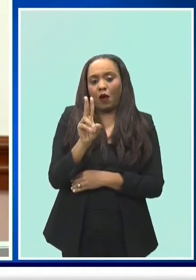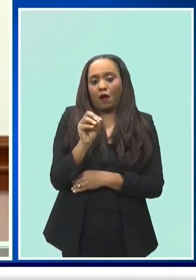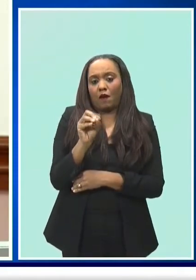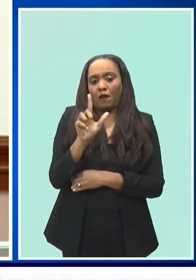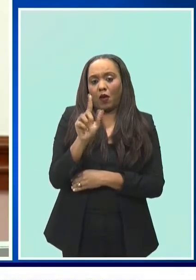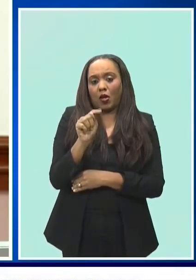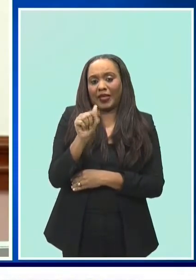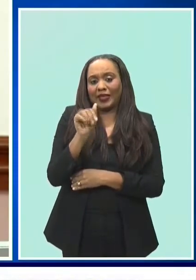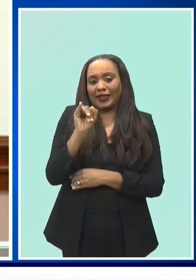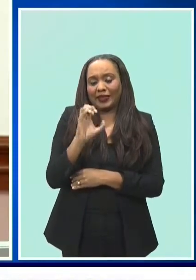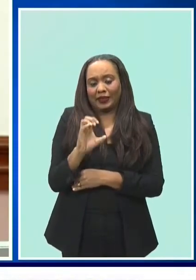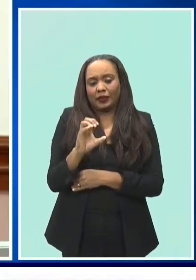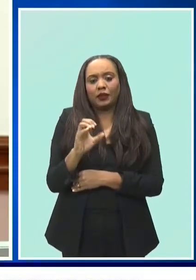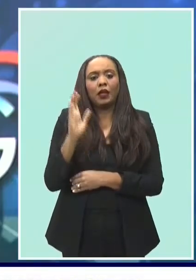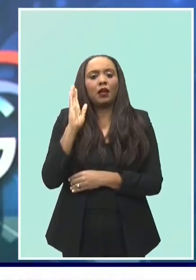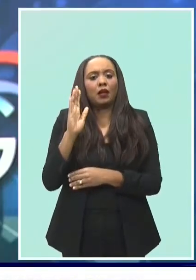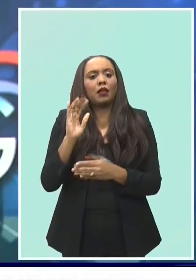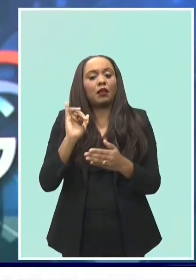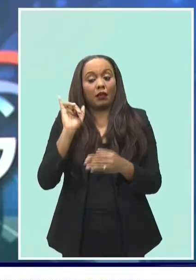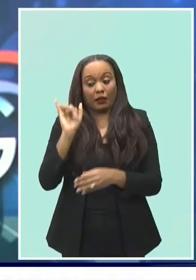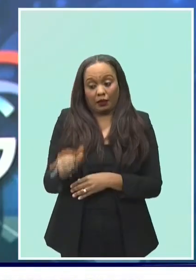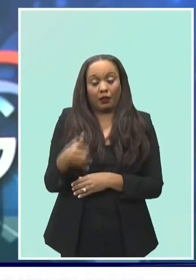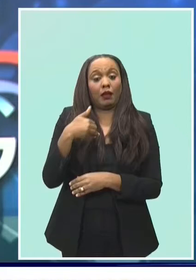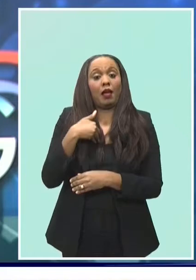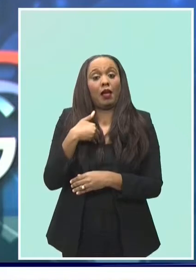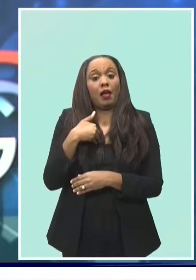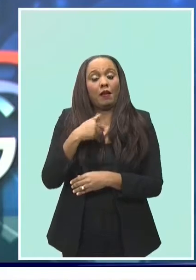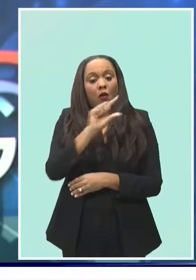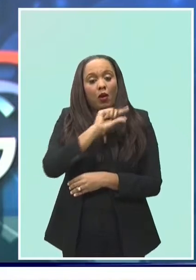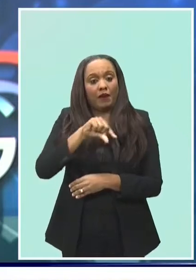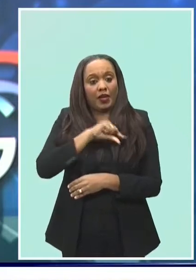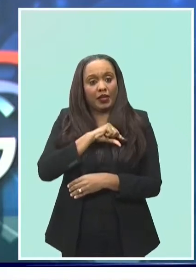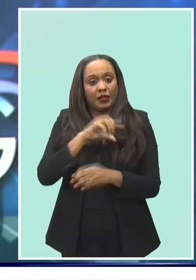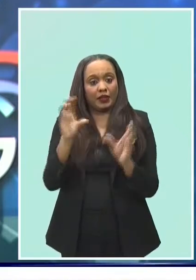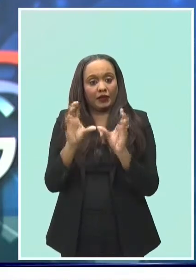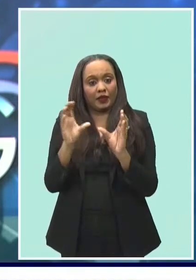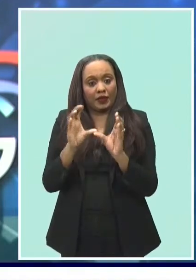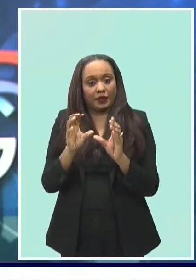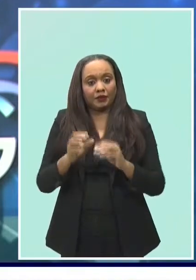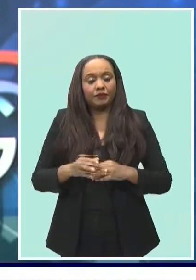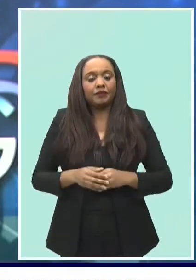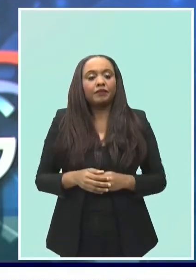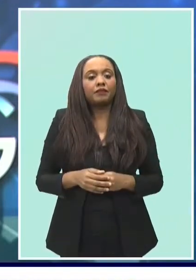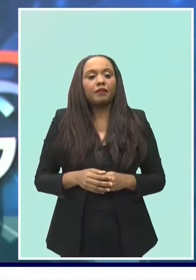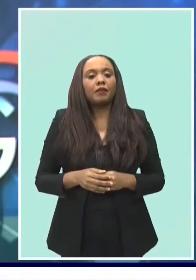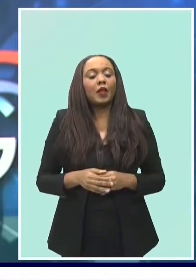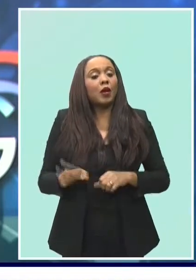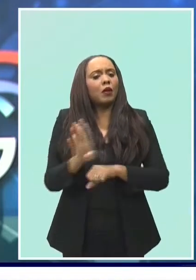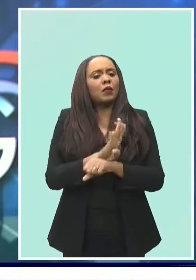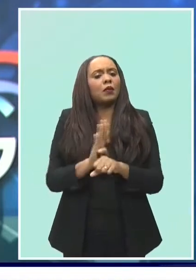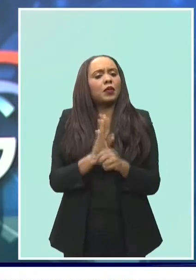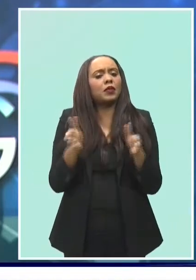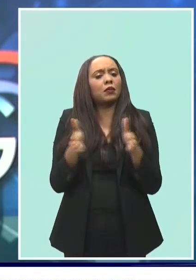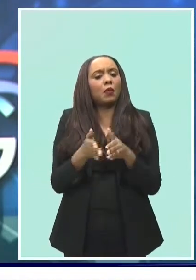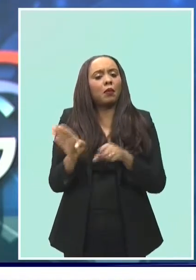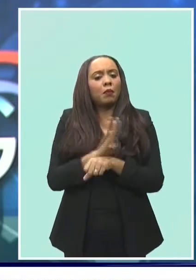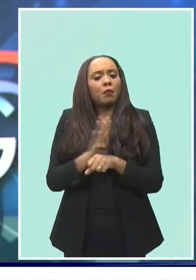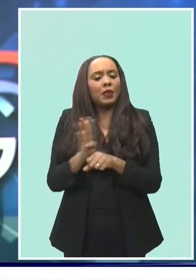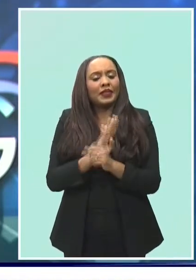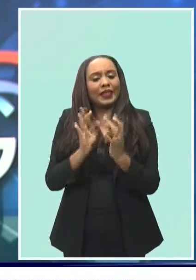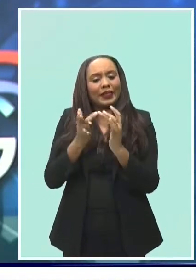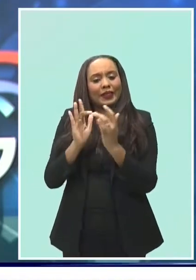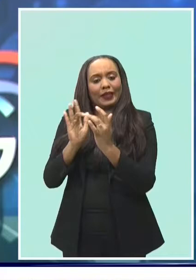Caribbean vocational qualification. 4 years after its launch, Barbados Small Business Development Center Network is to